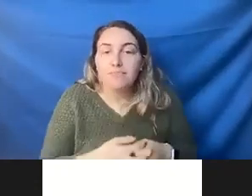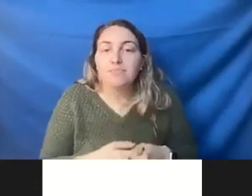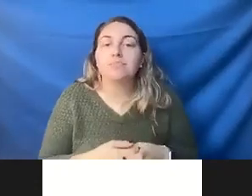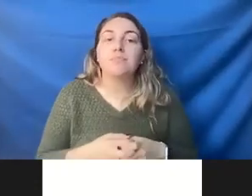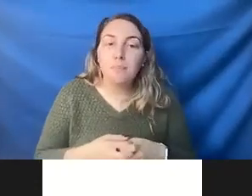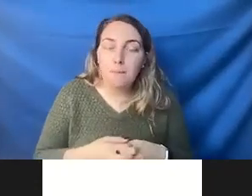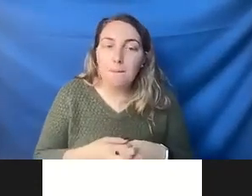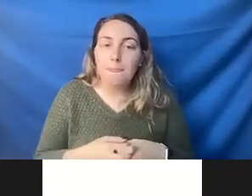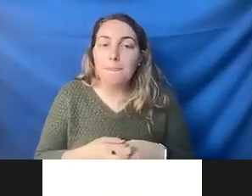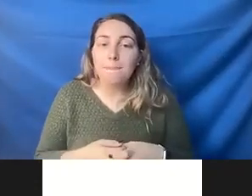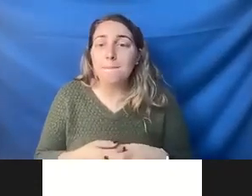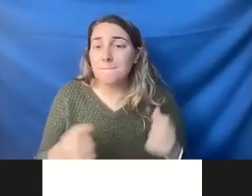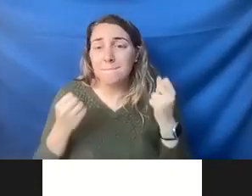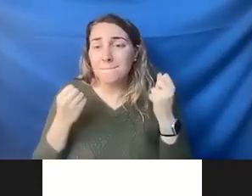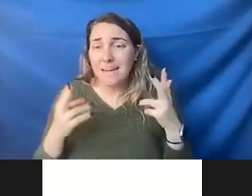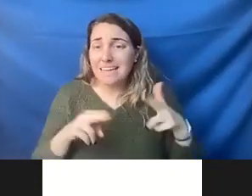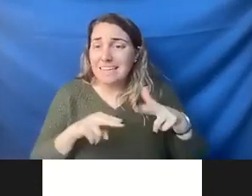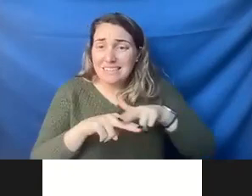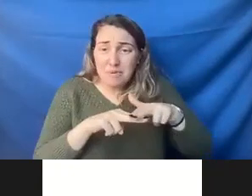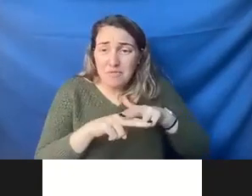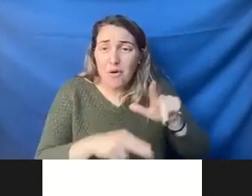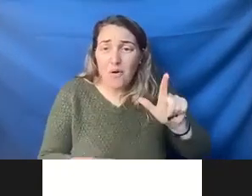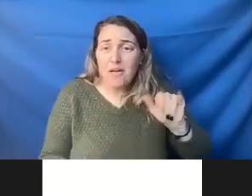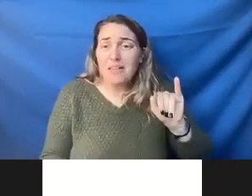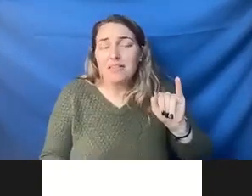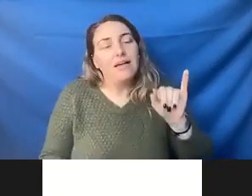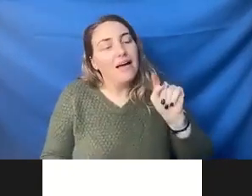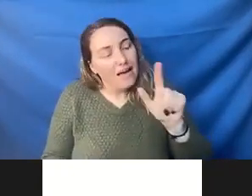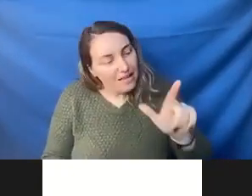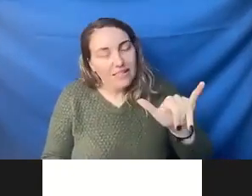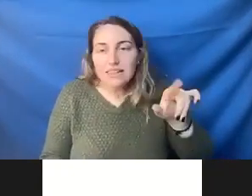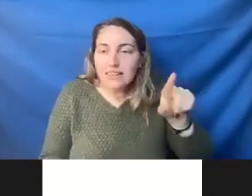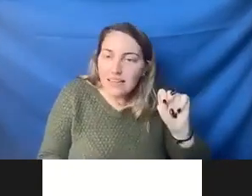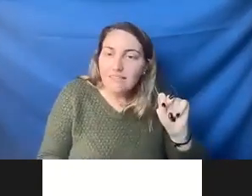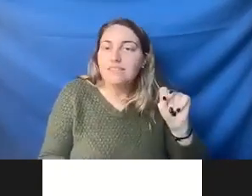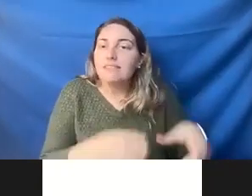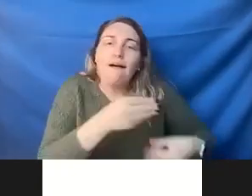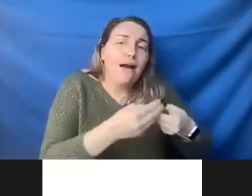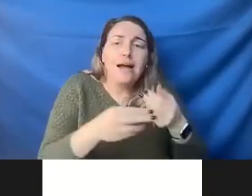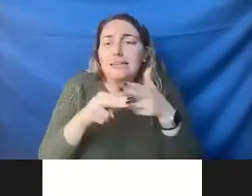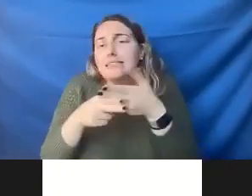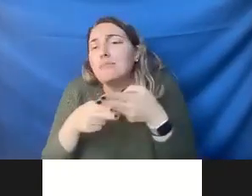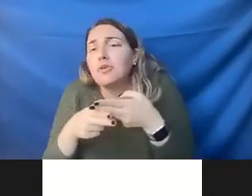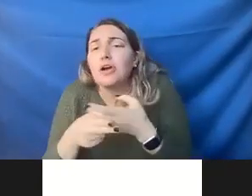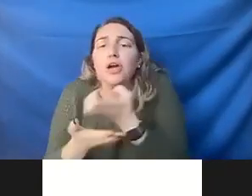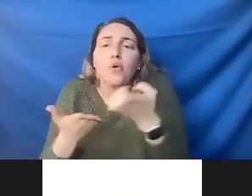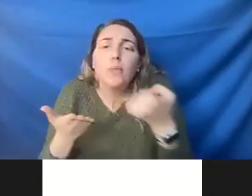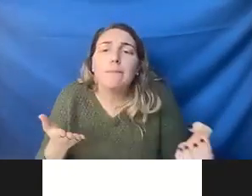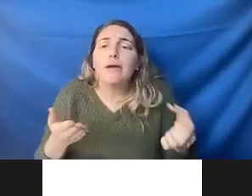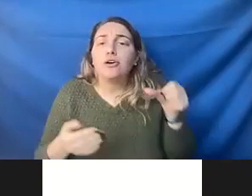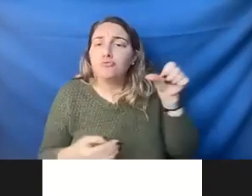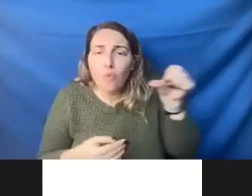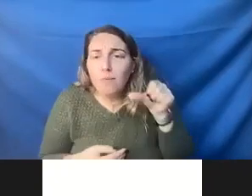several temporary vertical platform lifts. And these ramps and other temporary ADA equipment, such as doorbells and